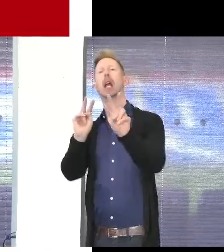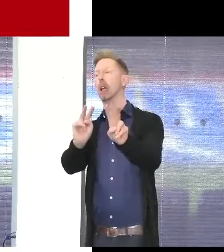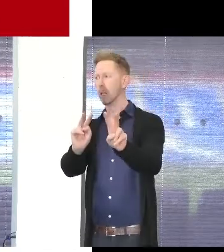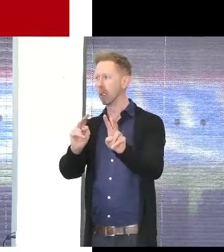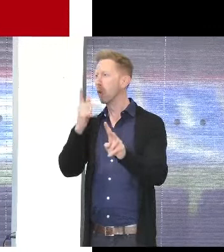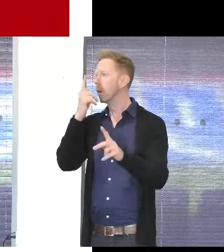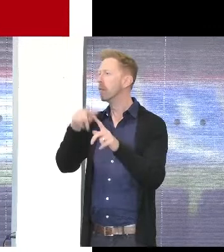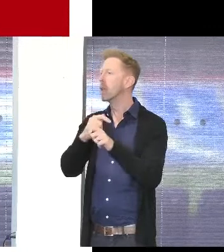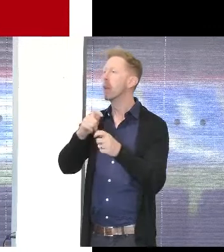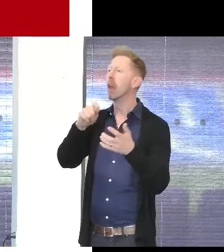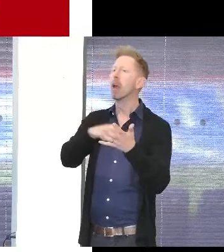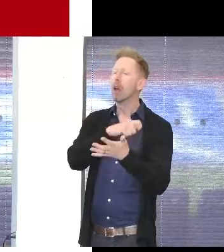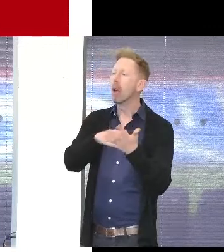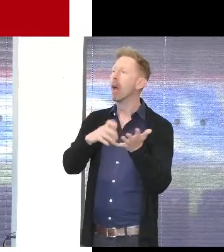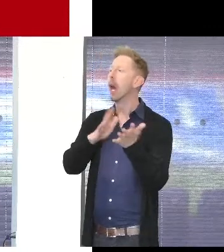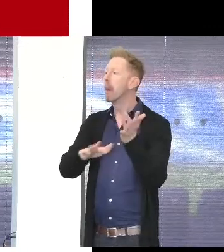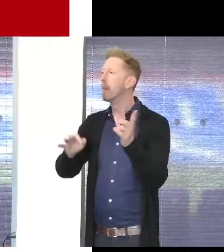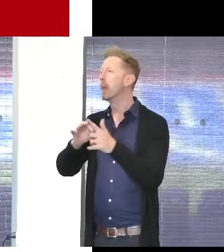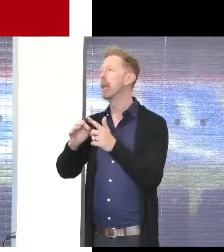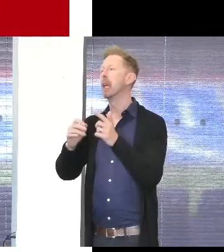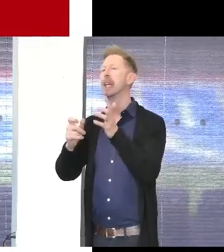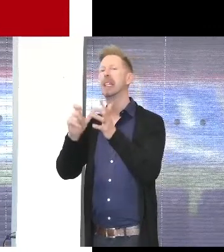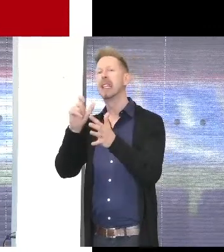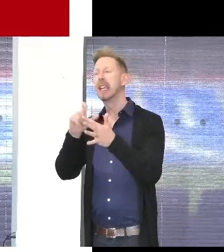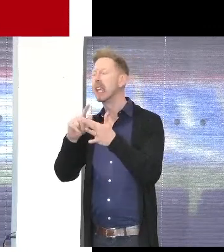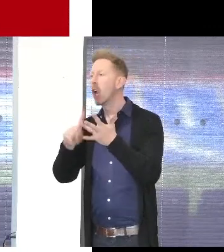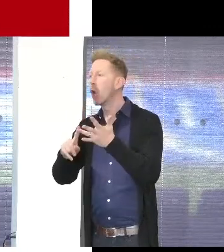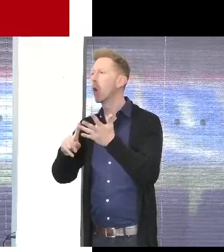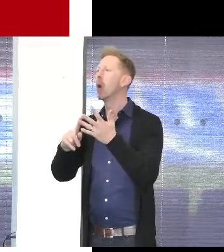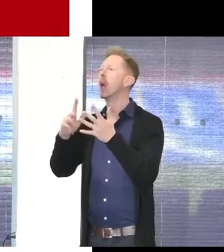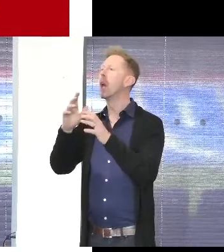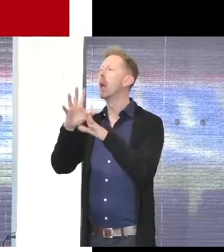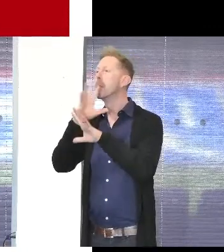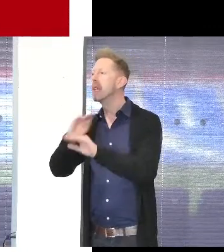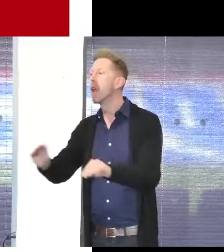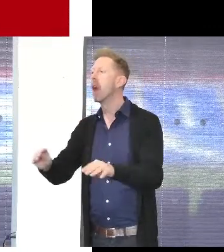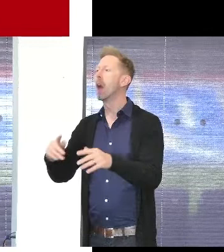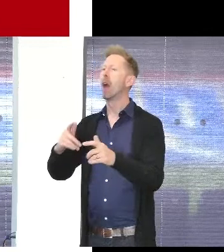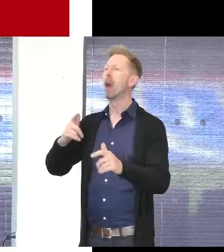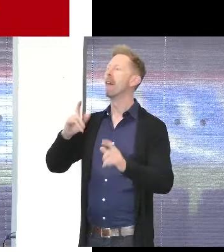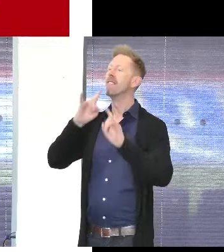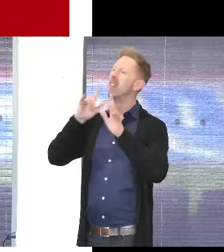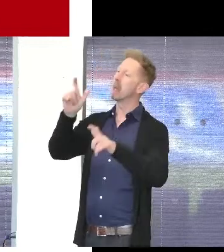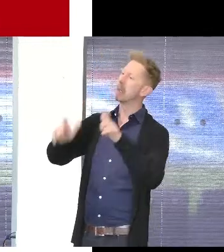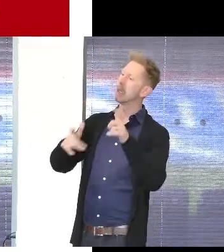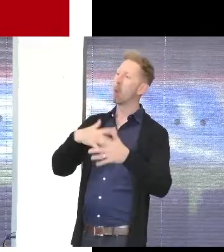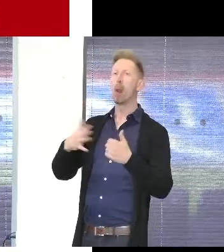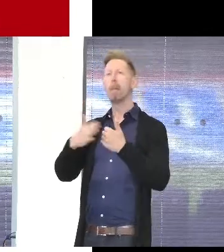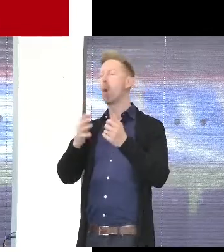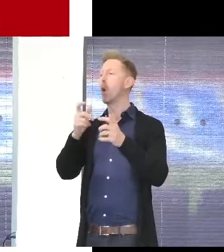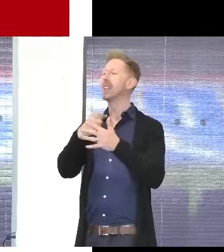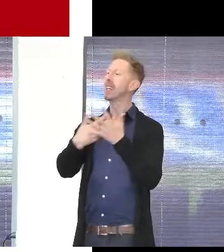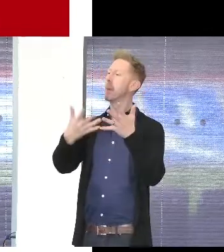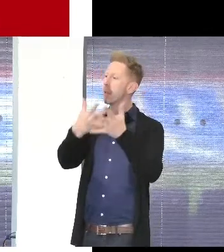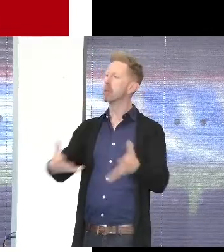elected politicians, board members, charity CEOs, campaigners, media, personalities, all of those sort of things,